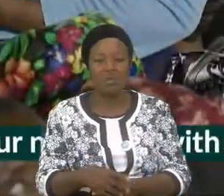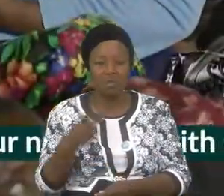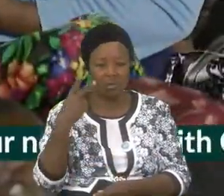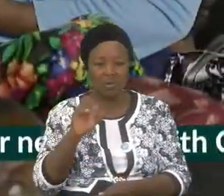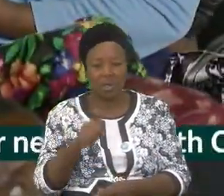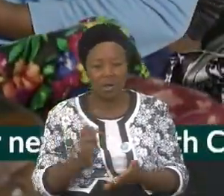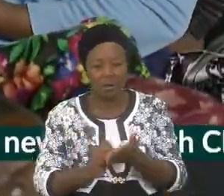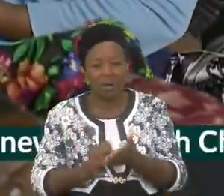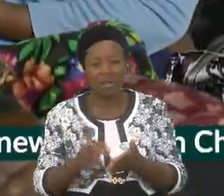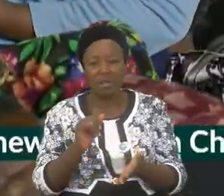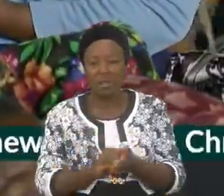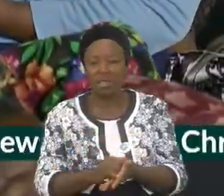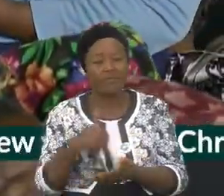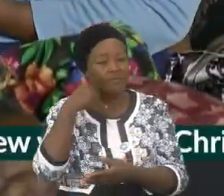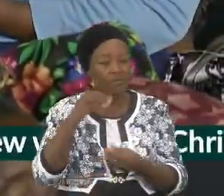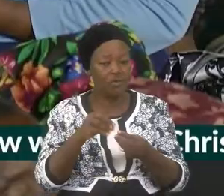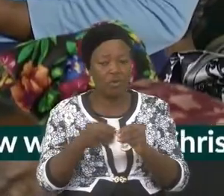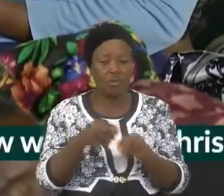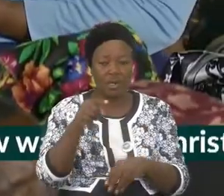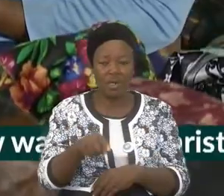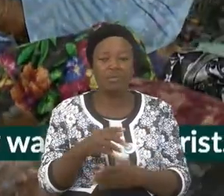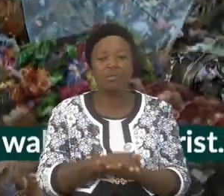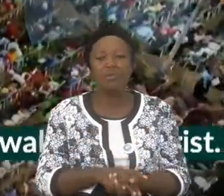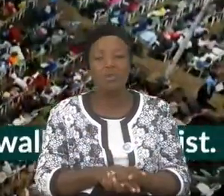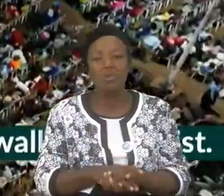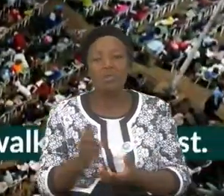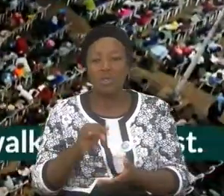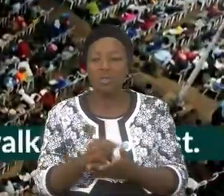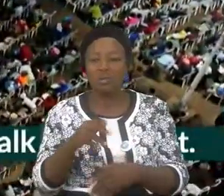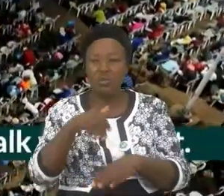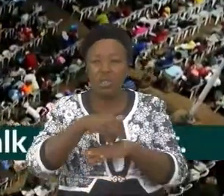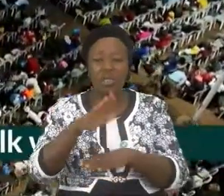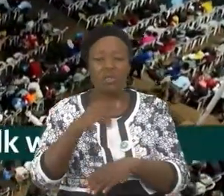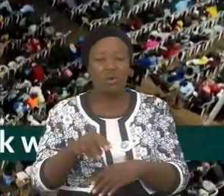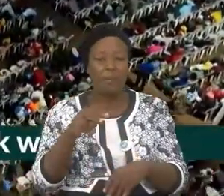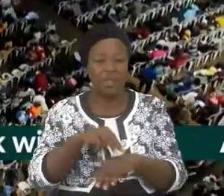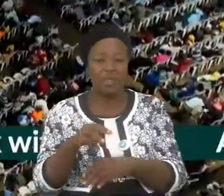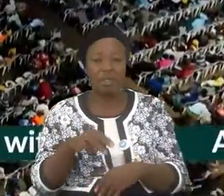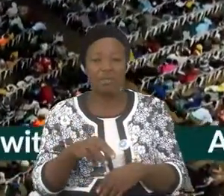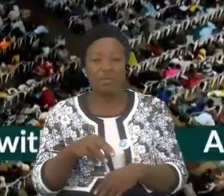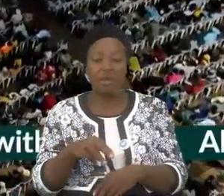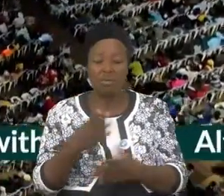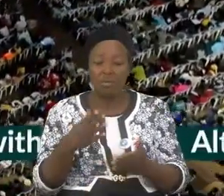we know you are giving your life to Christ. We can join you in prayer. We can contact you as well.